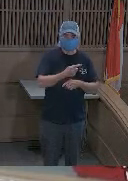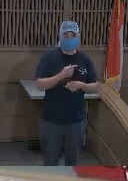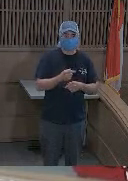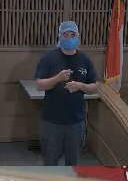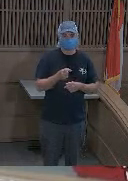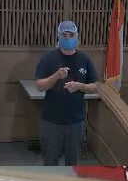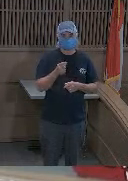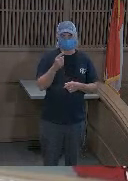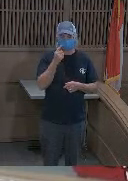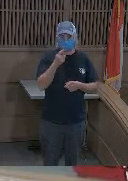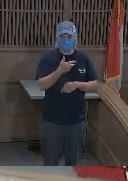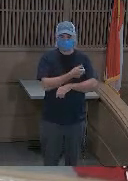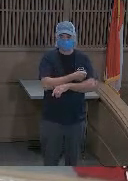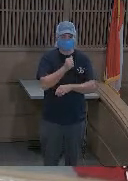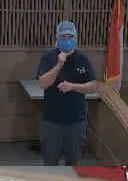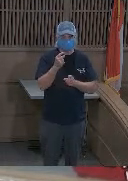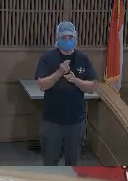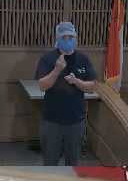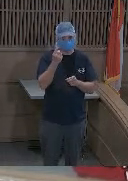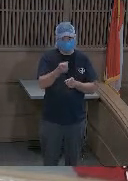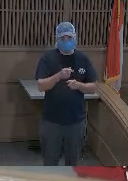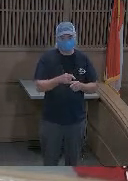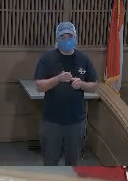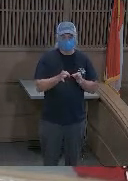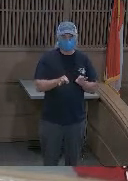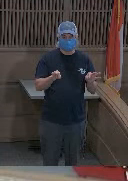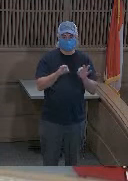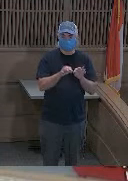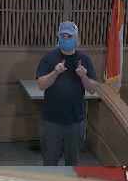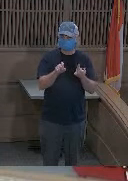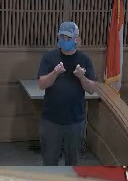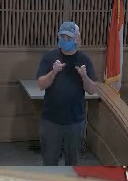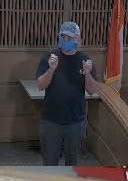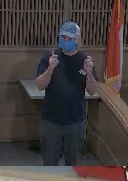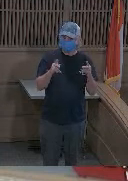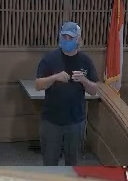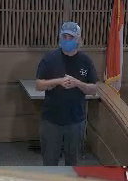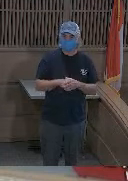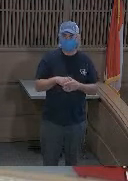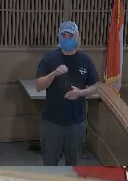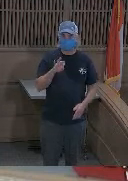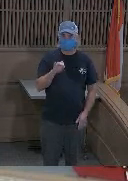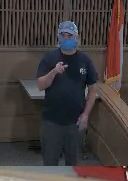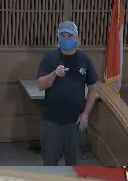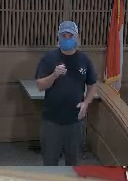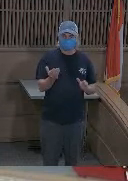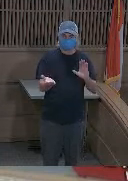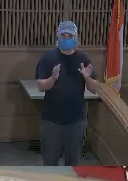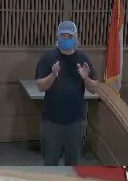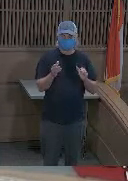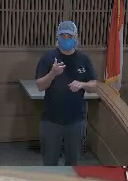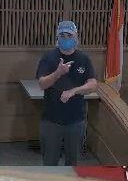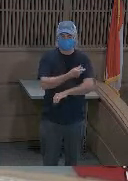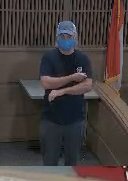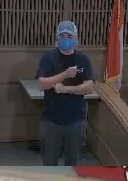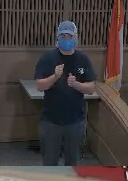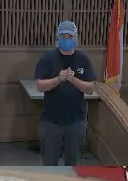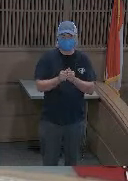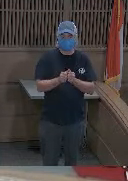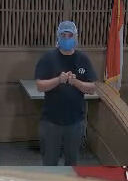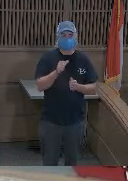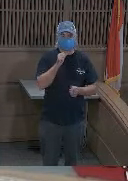not, maybe one important question to ask yourself is, if you compare vaccinated people